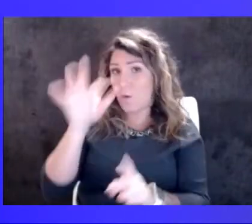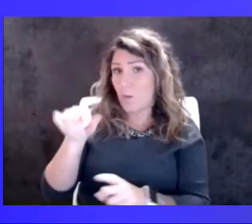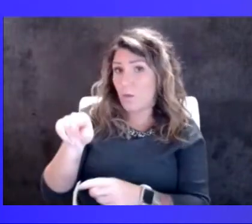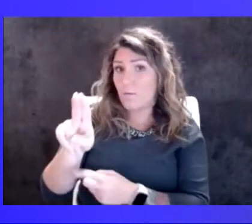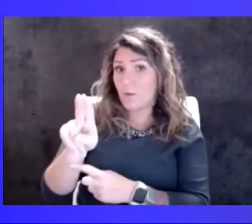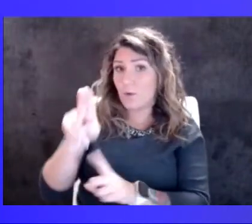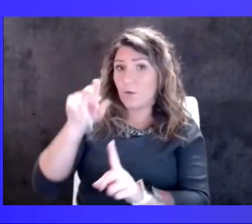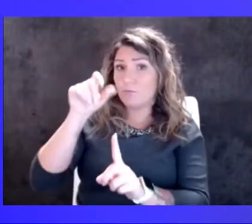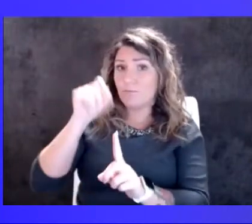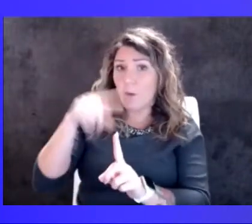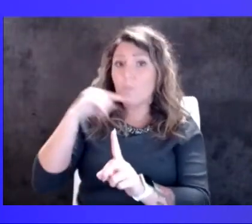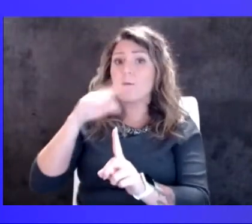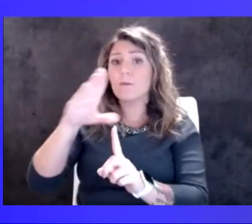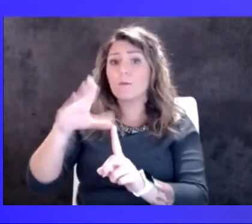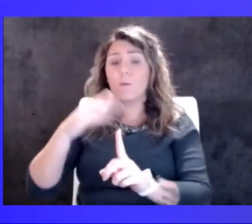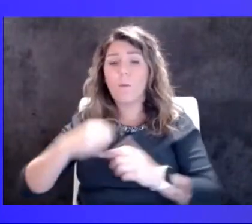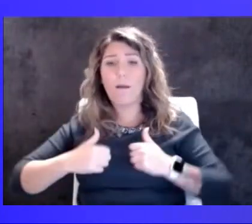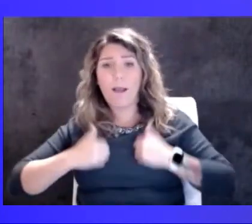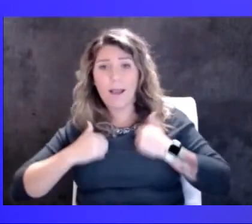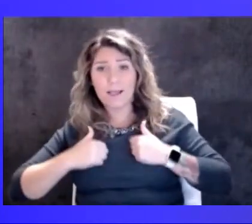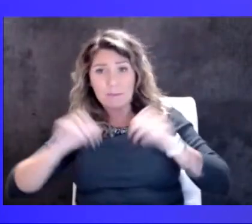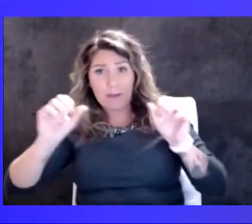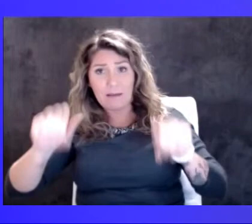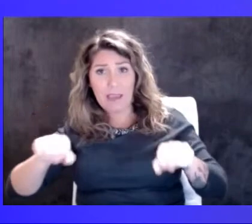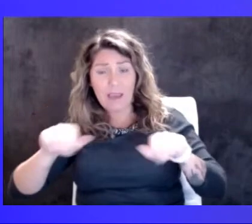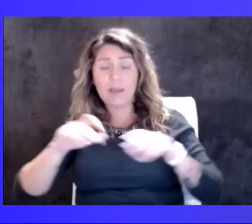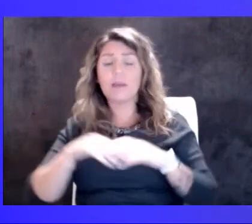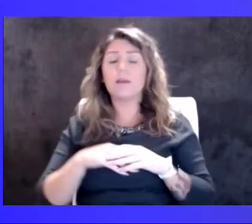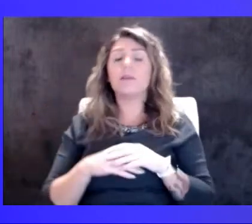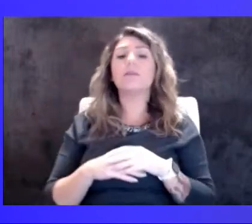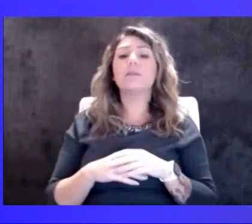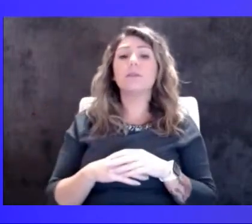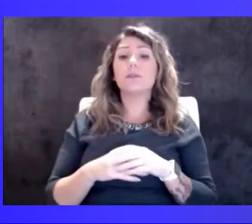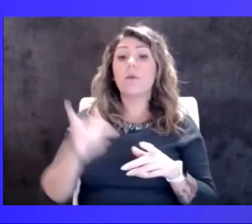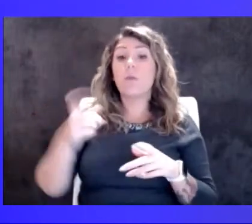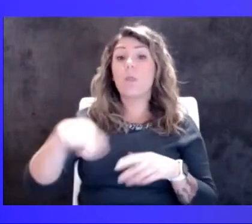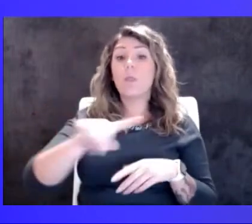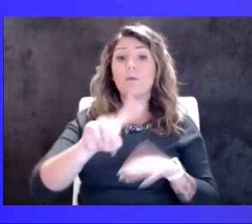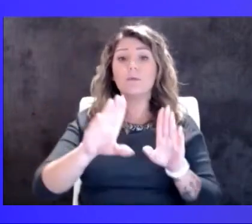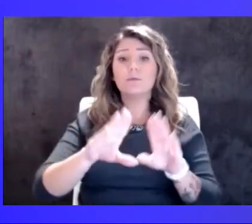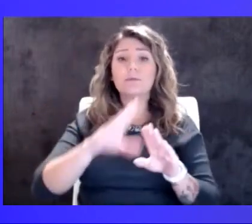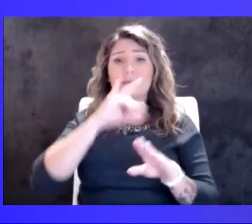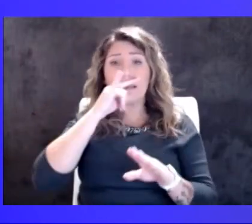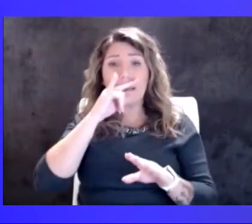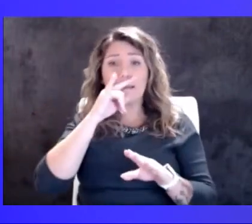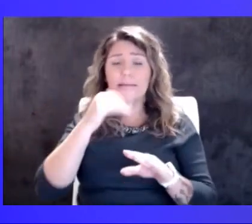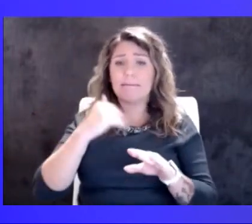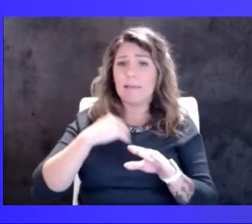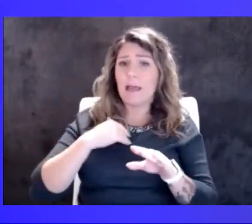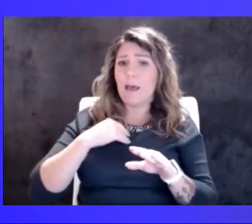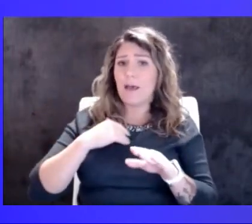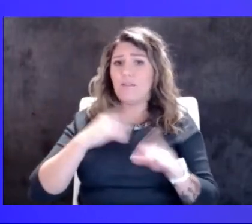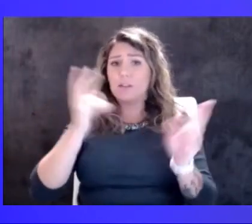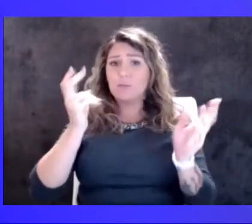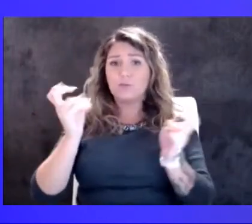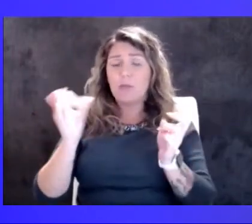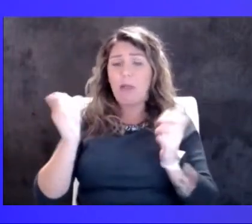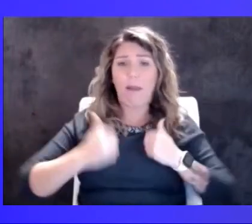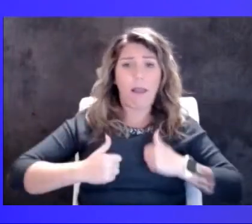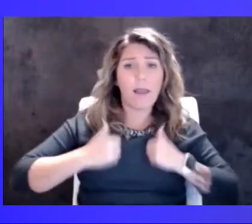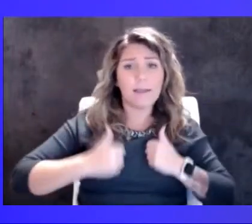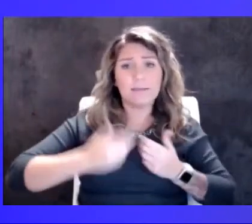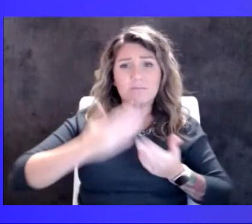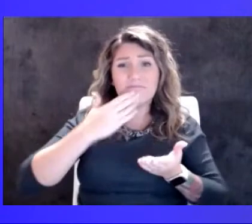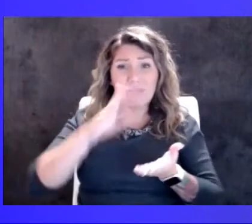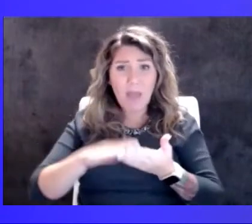asthma. And so we need to protect those kids, especially that have conditions like asthma, where they could get a really bad